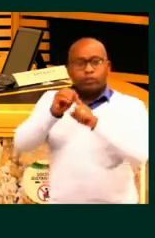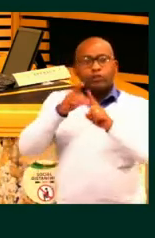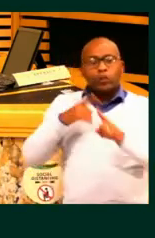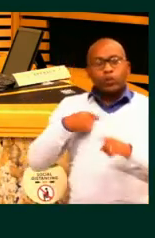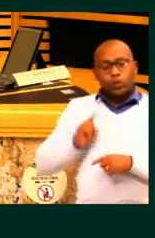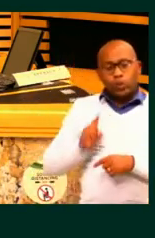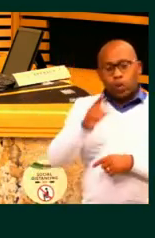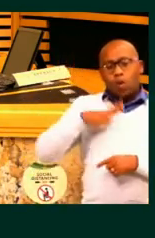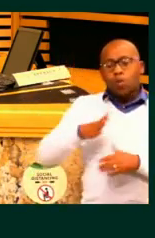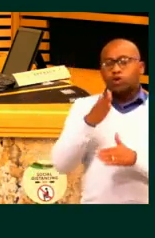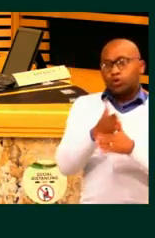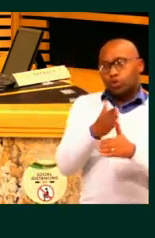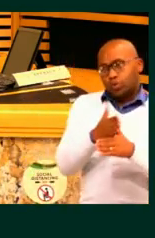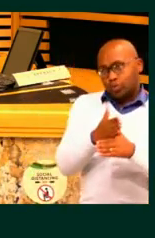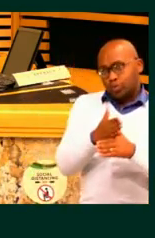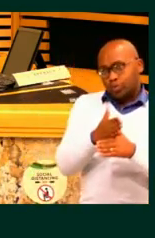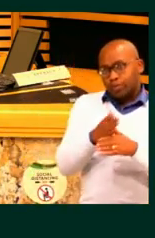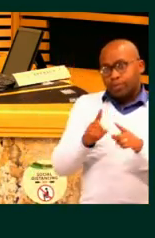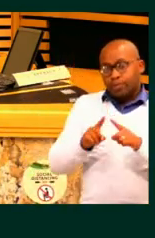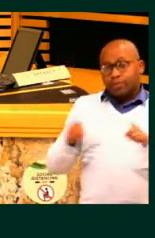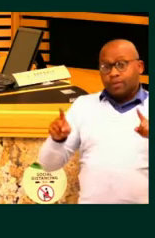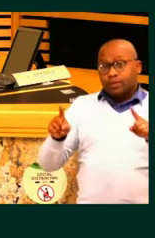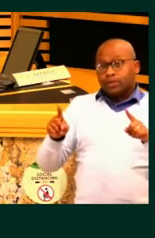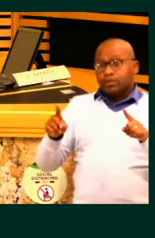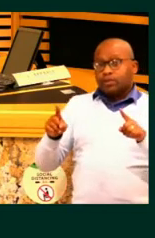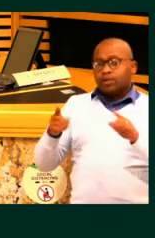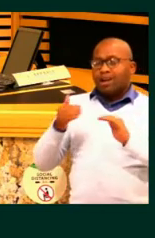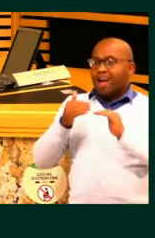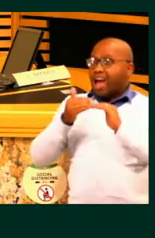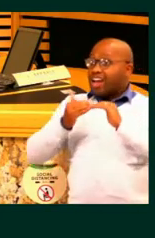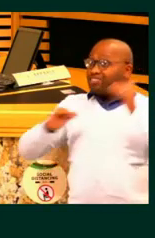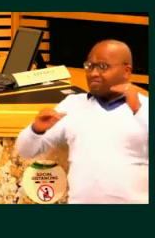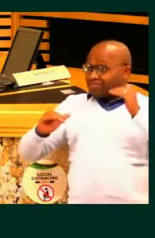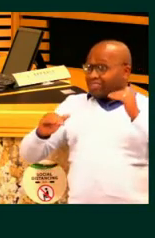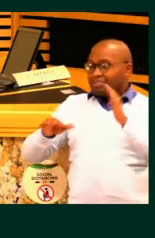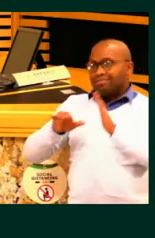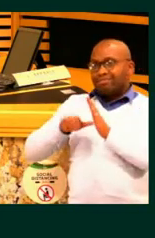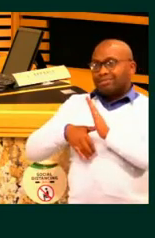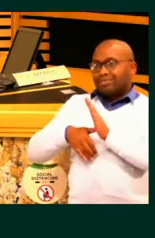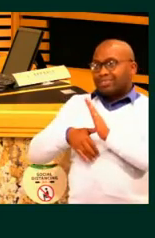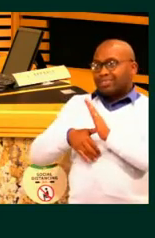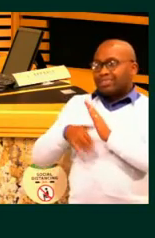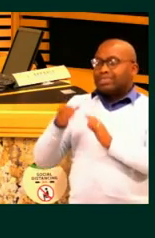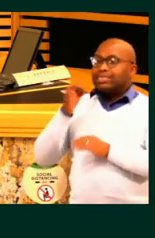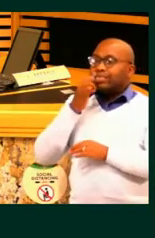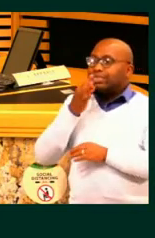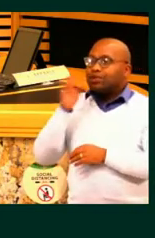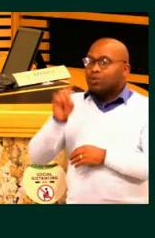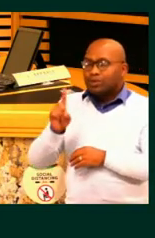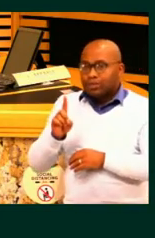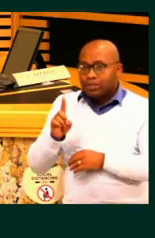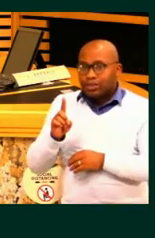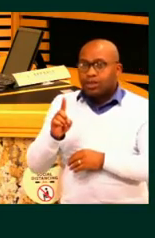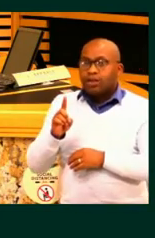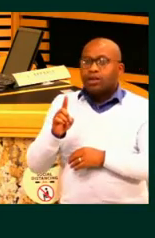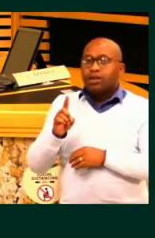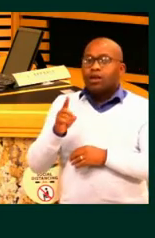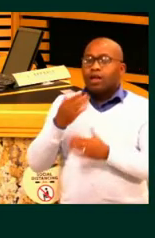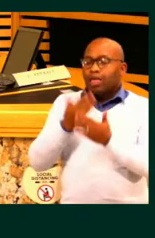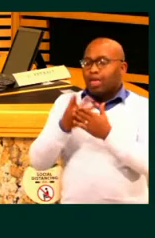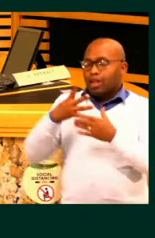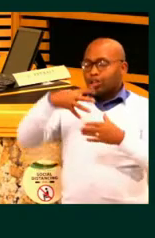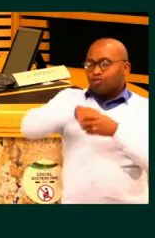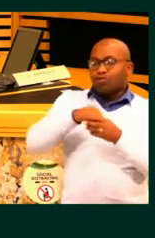measures unfair disability discrimination honorable members is perpetuated in many ways and can include